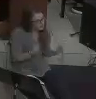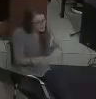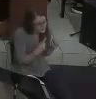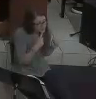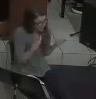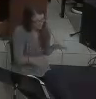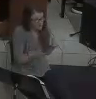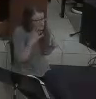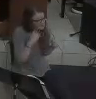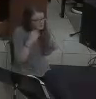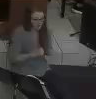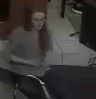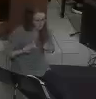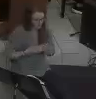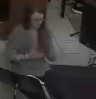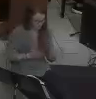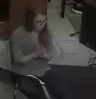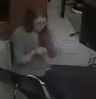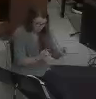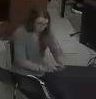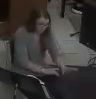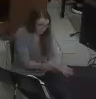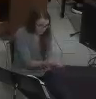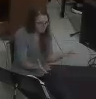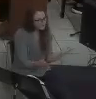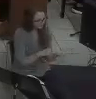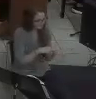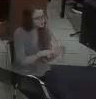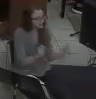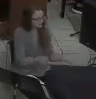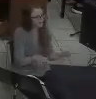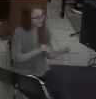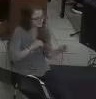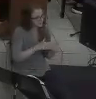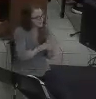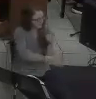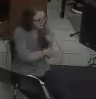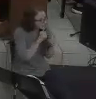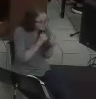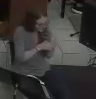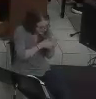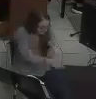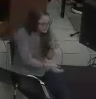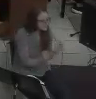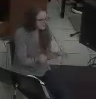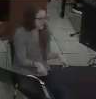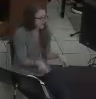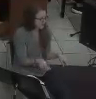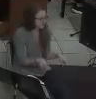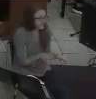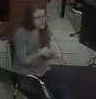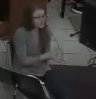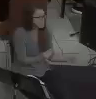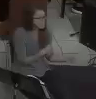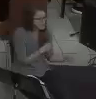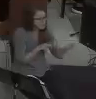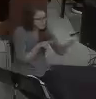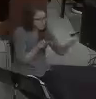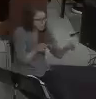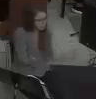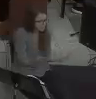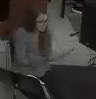horror, so I can take the next thing that comes along." And then she says this powerful quote, "You must do